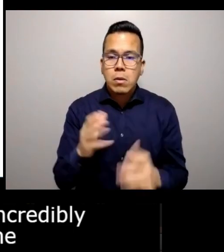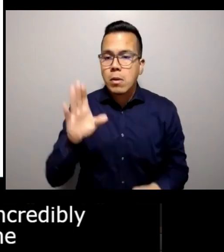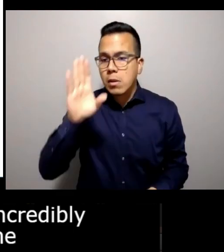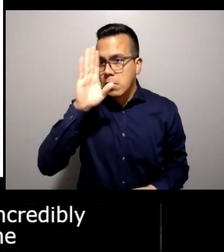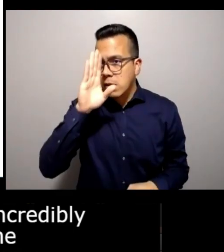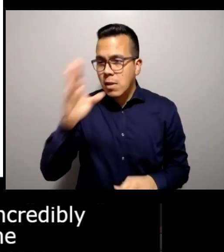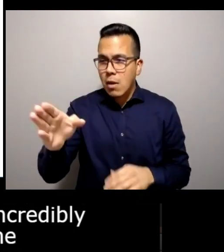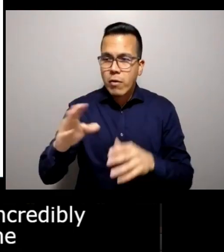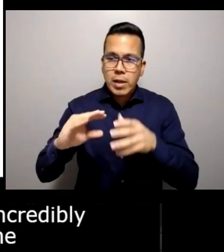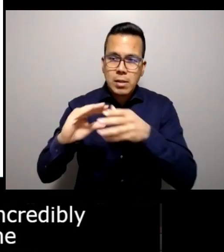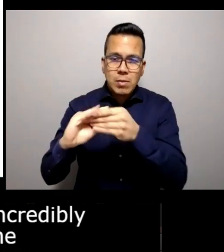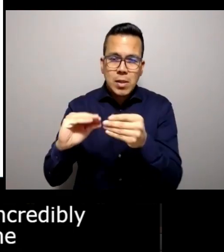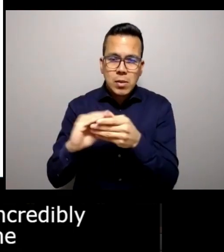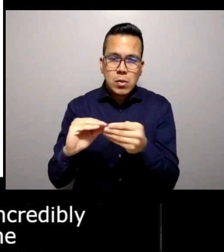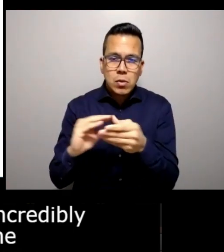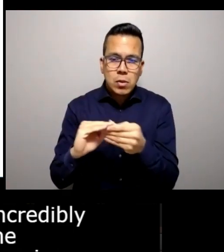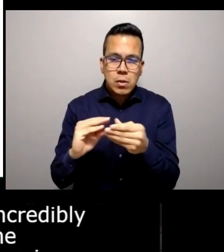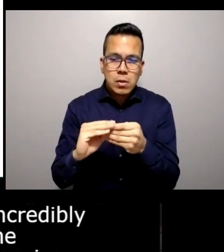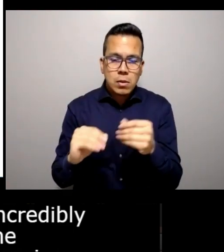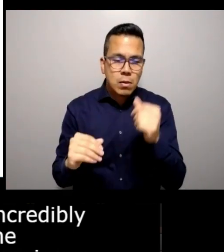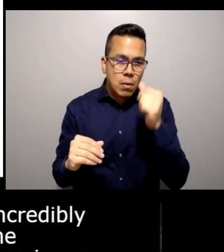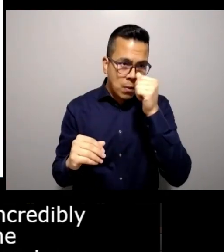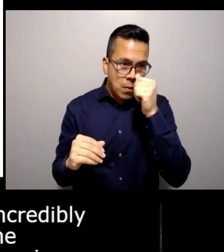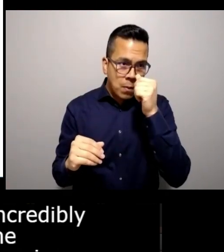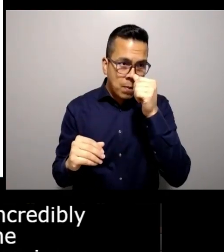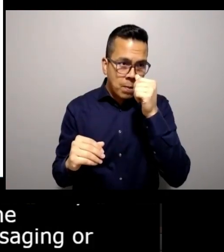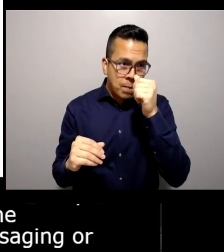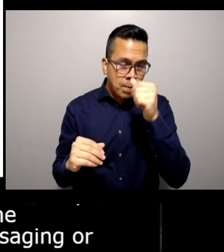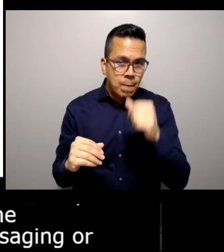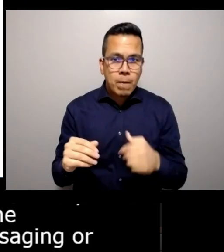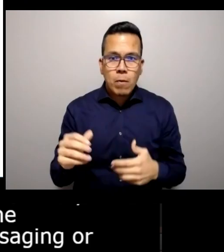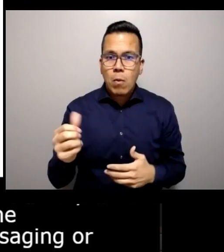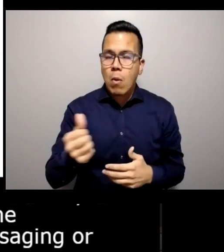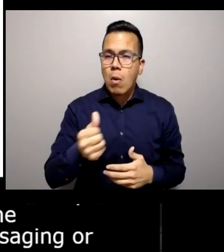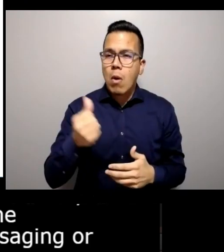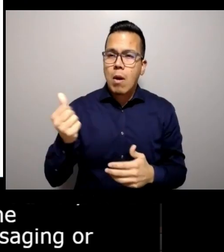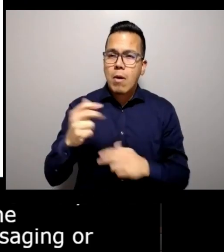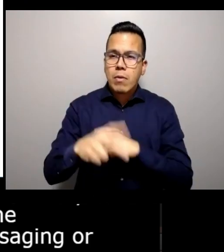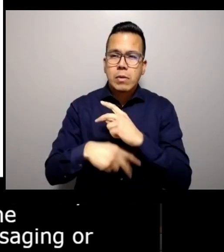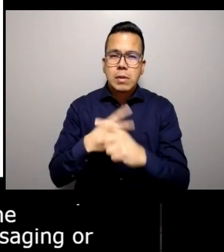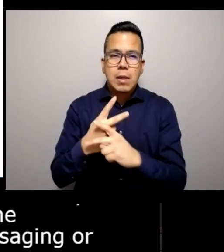or other forms of communication. It is